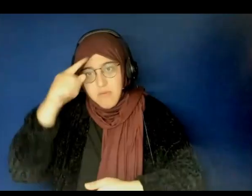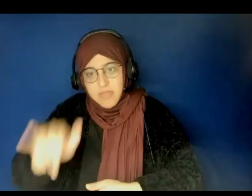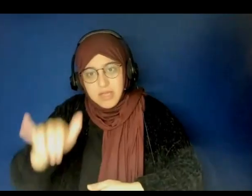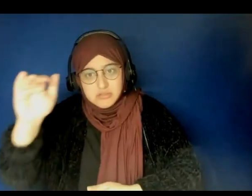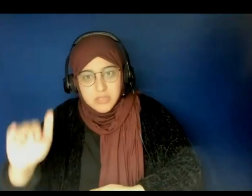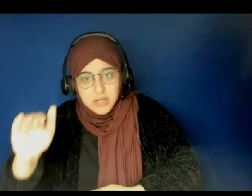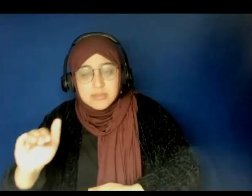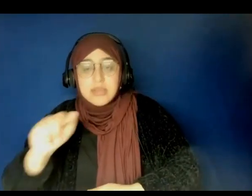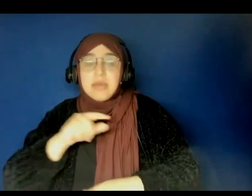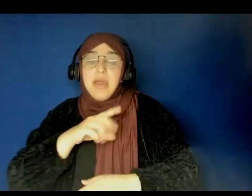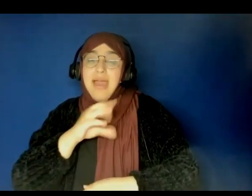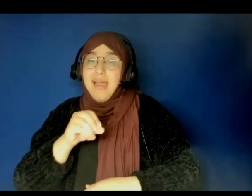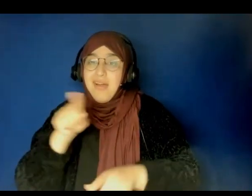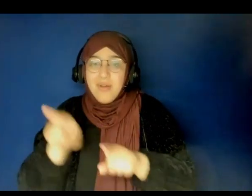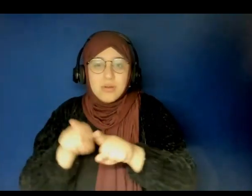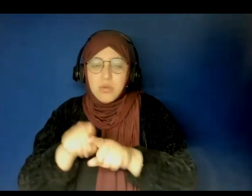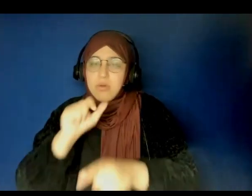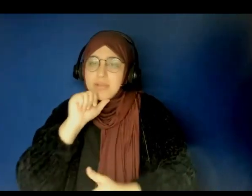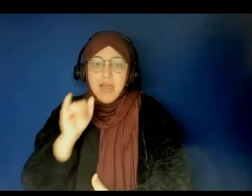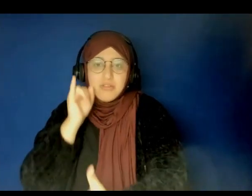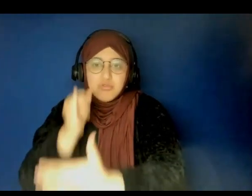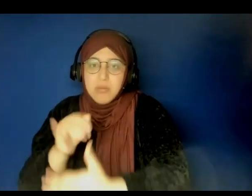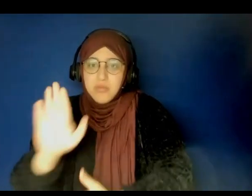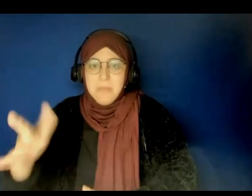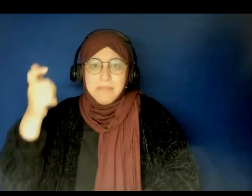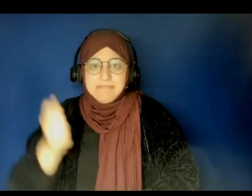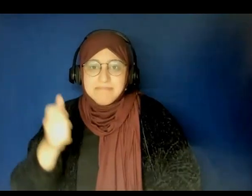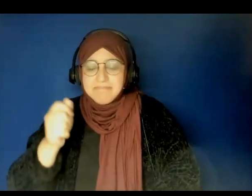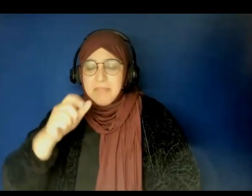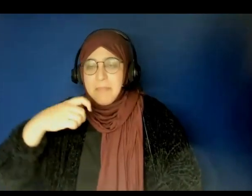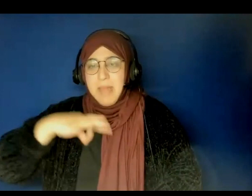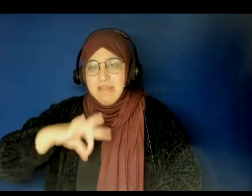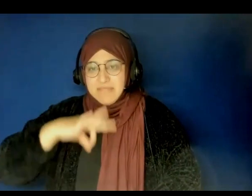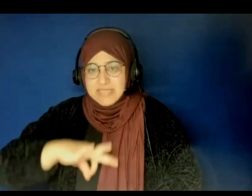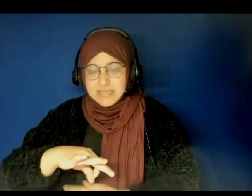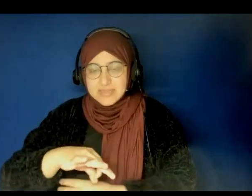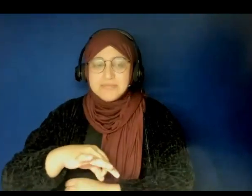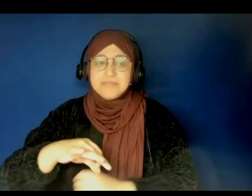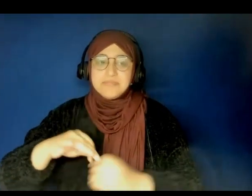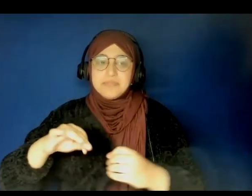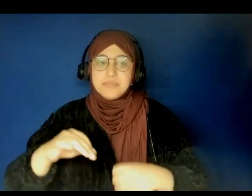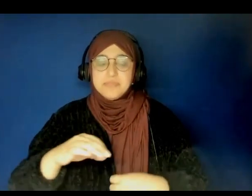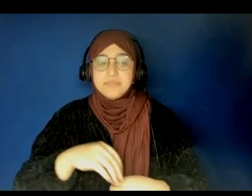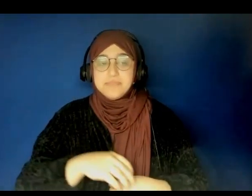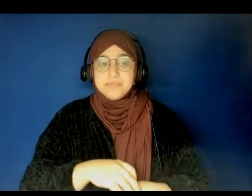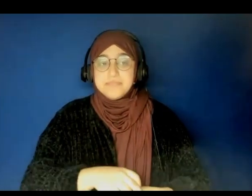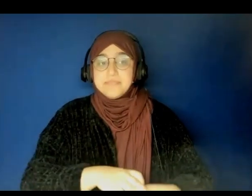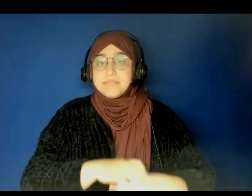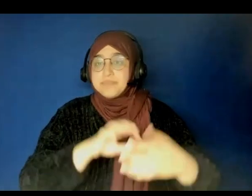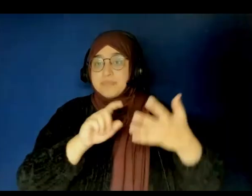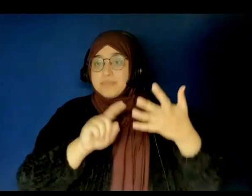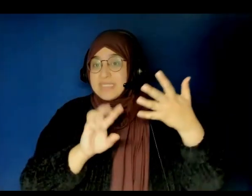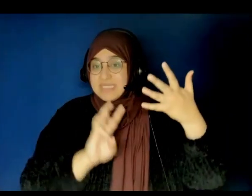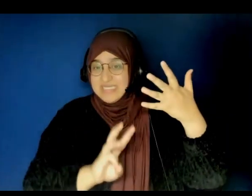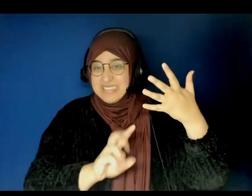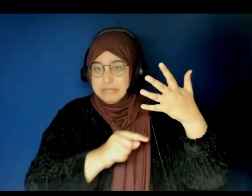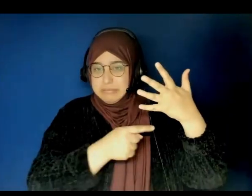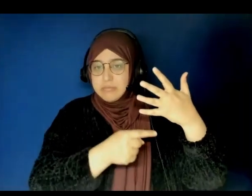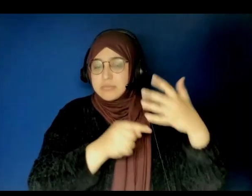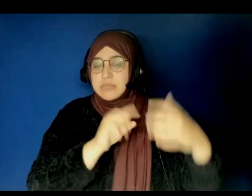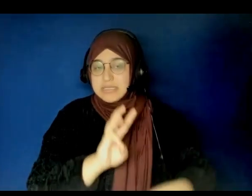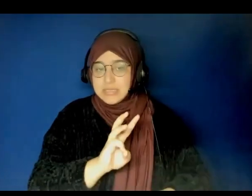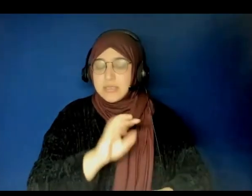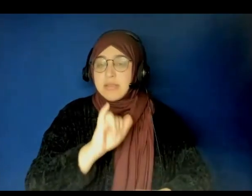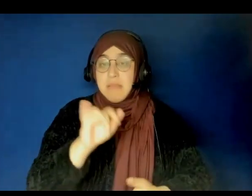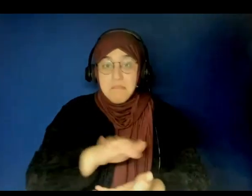not interrupt the benefits that they get. If you're married, the last document would be a marital property agreement. And that would